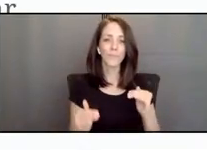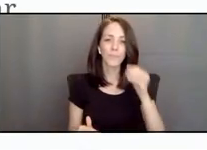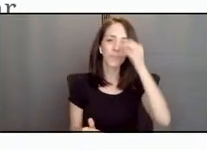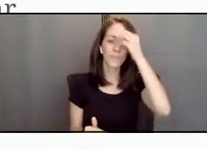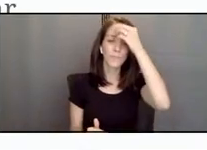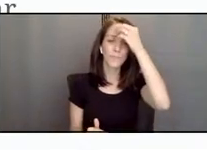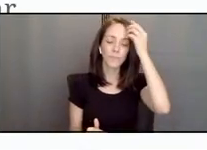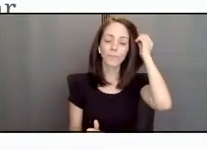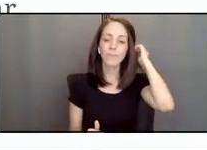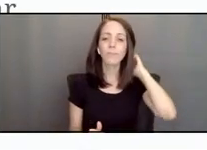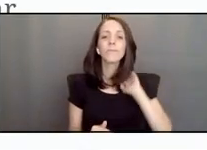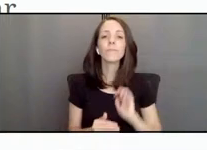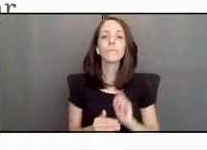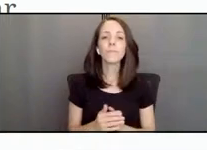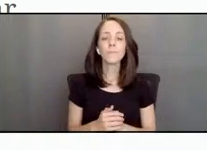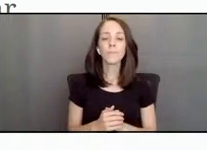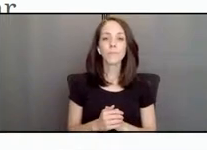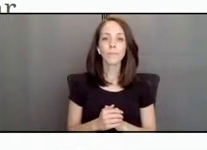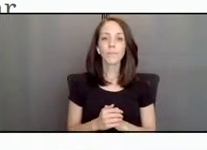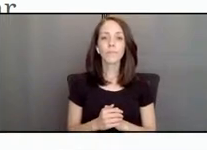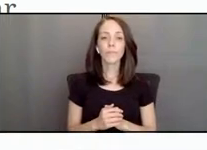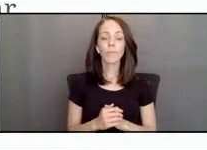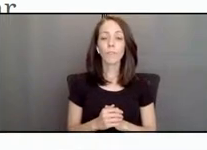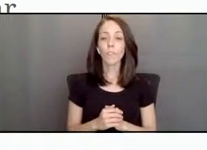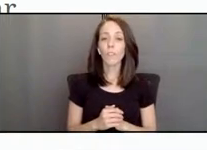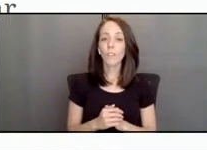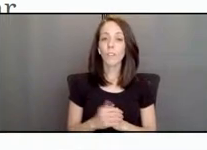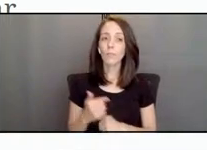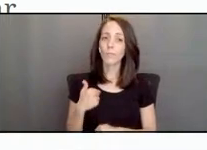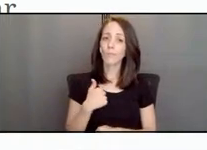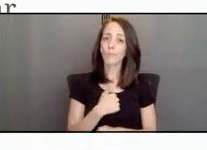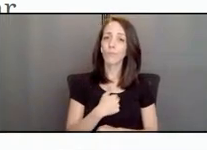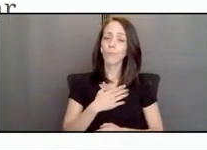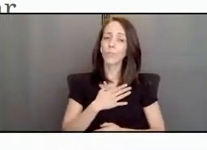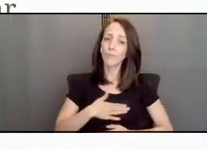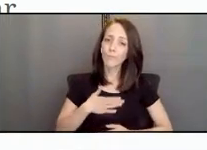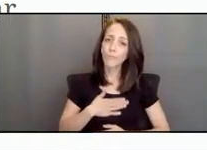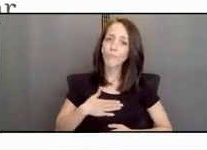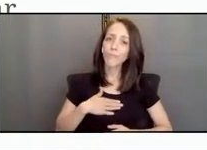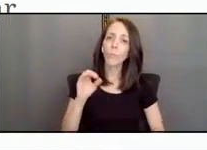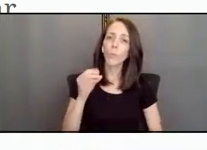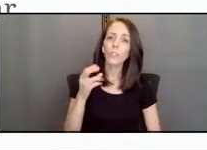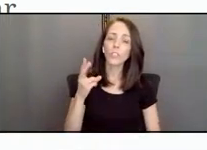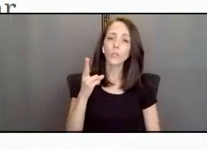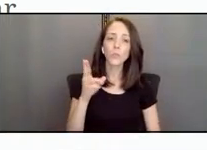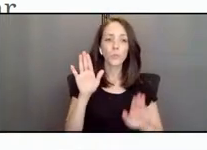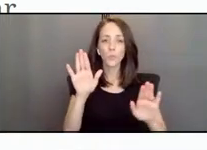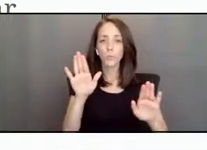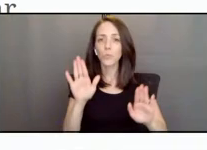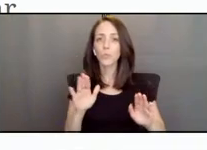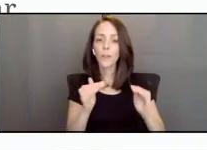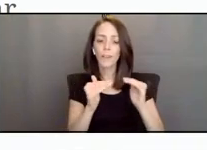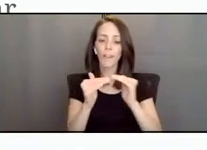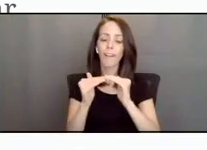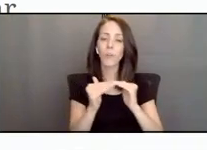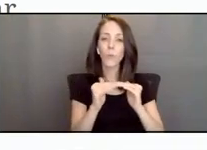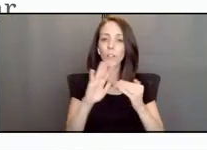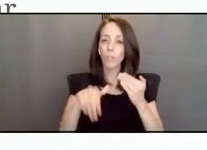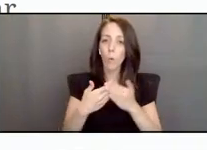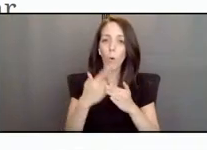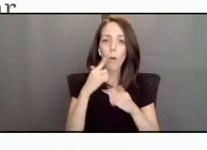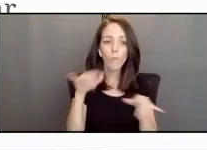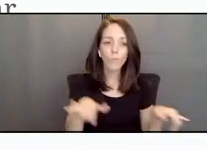The Senate greatly appreciates OHSU leadership's effort to make salaries equitable to all faculty members internally